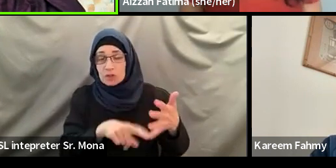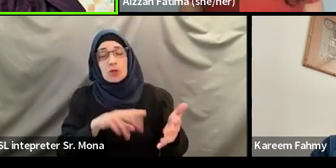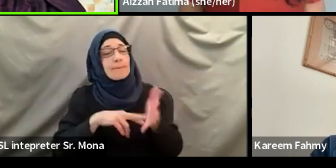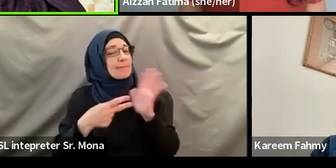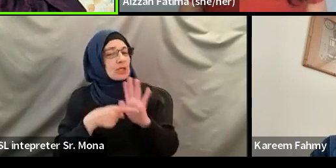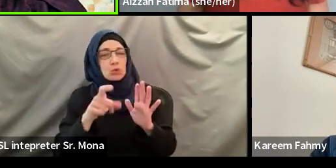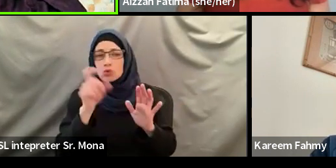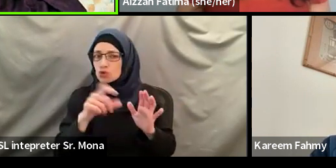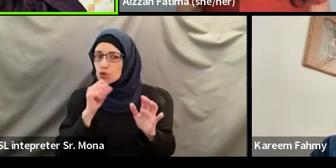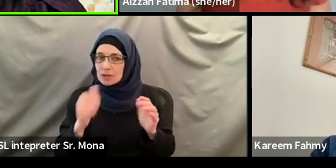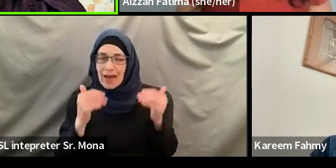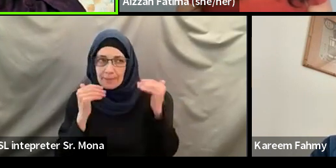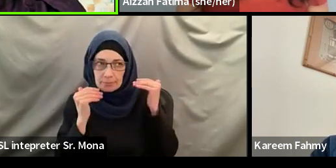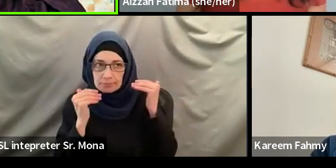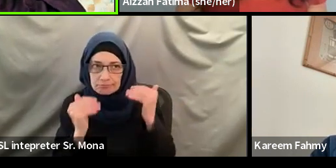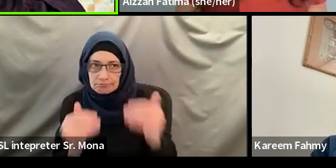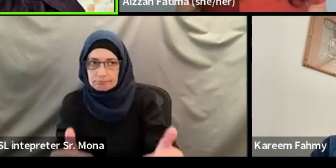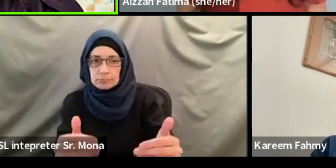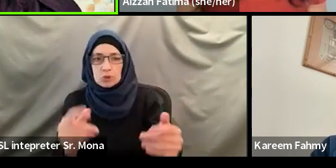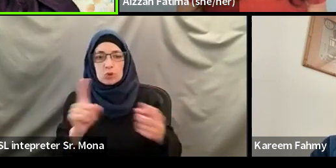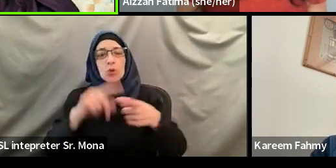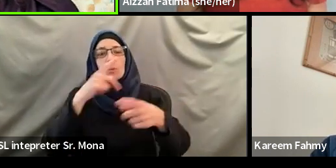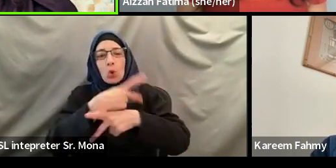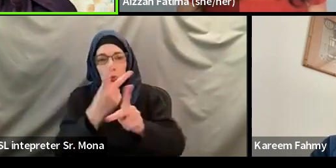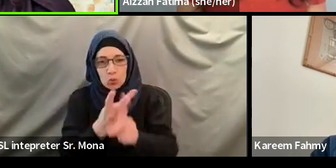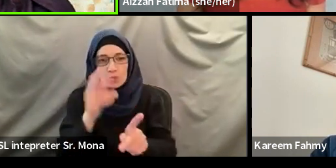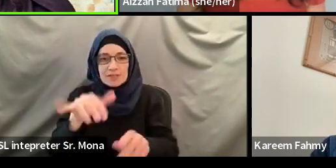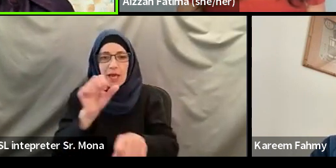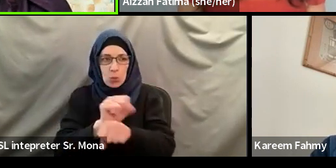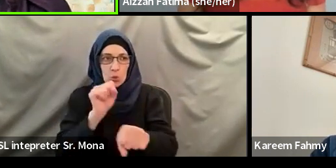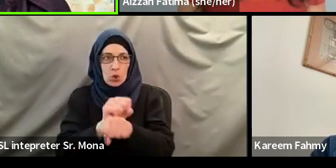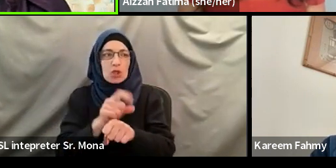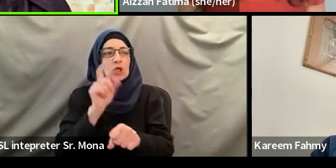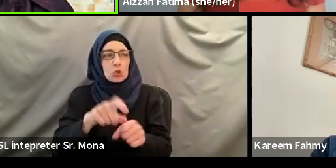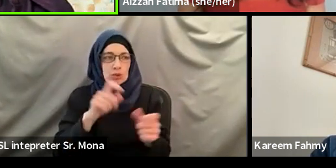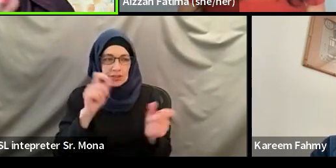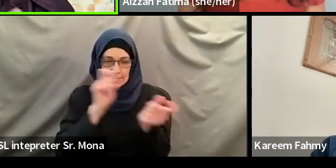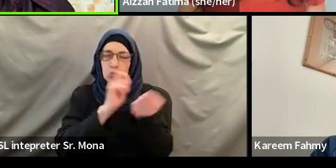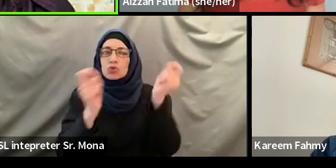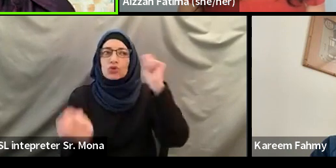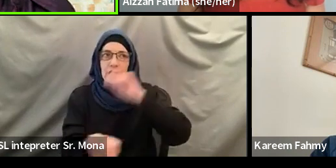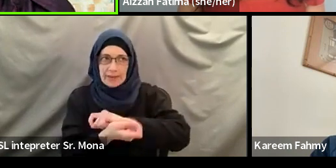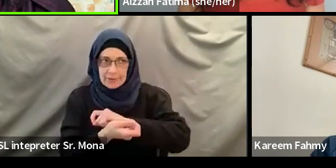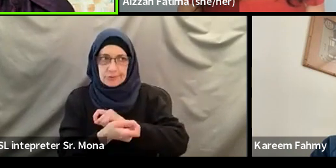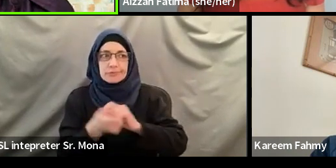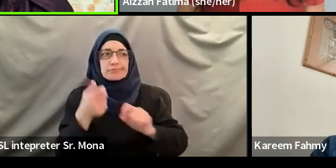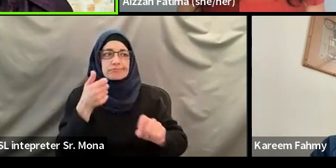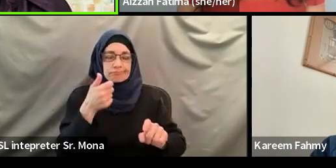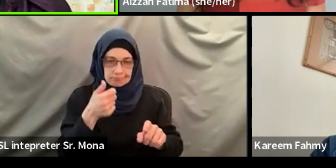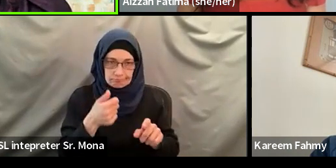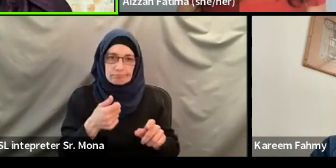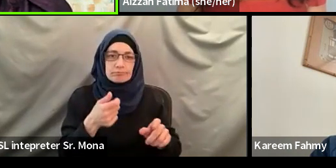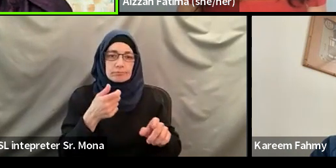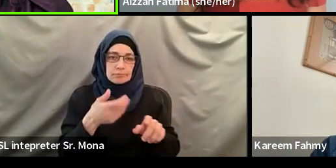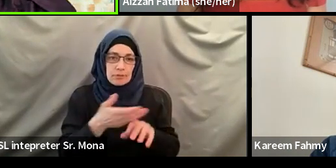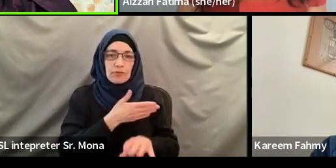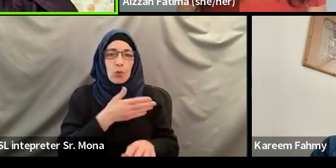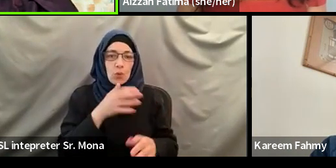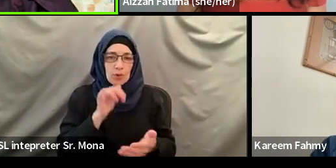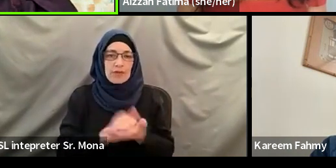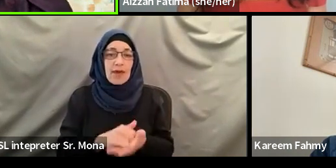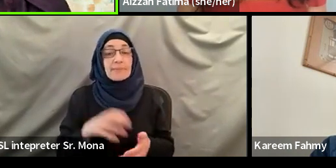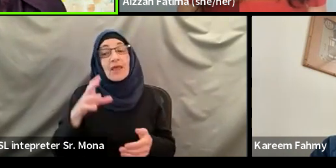move forward with producing that particular work. You need to make some major changes before you do. And again, the link for the Riz Ahmed test will